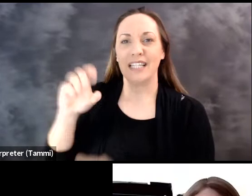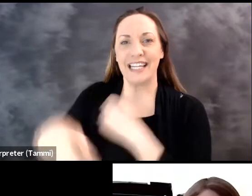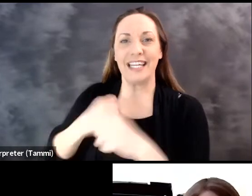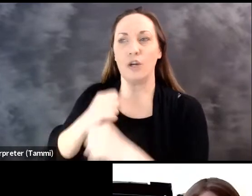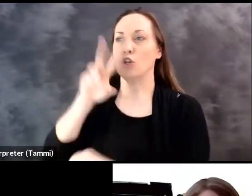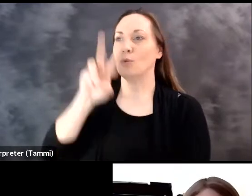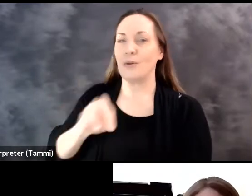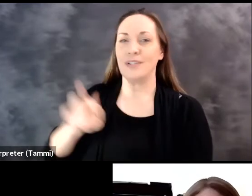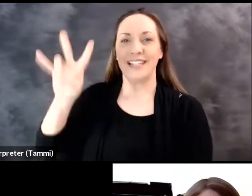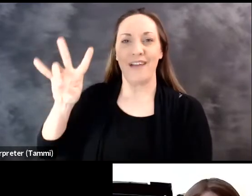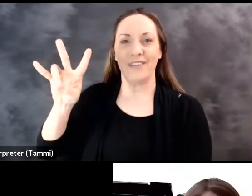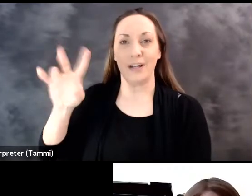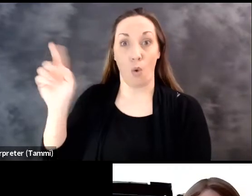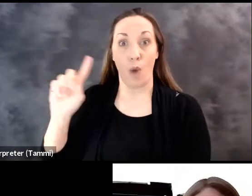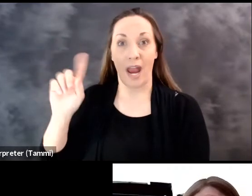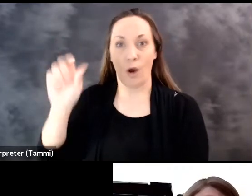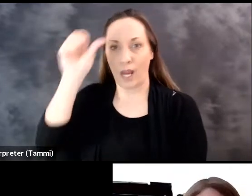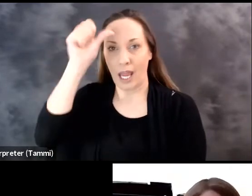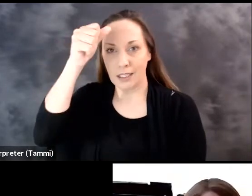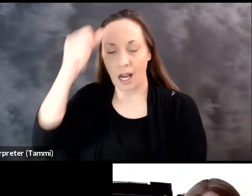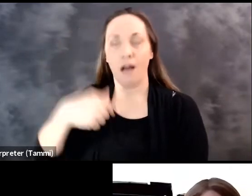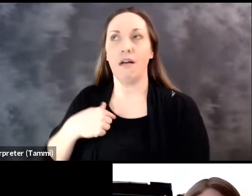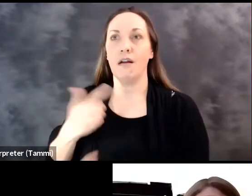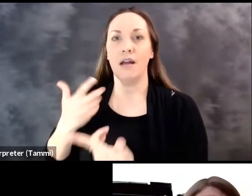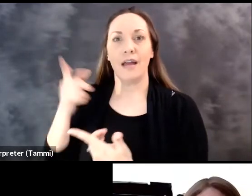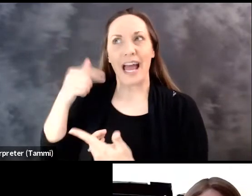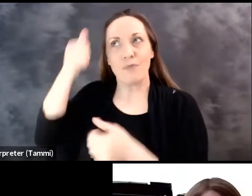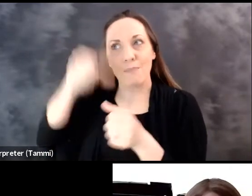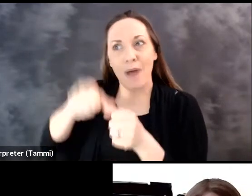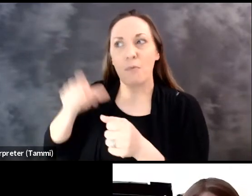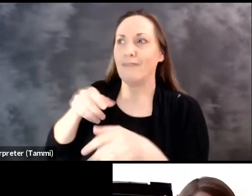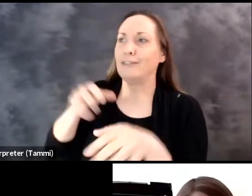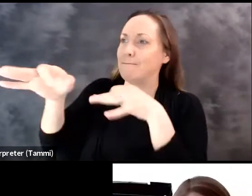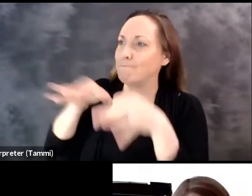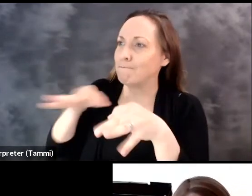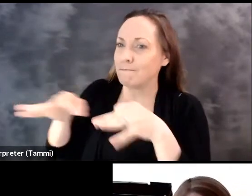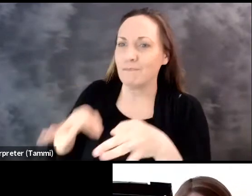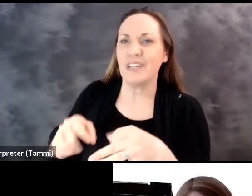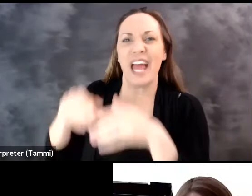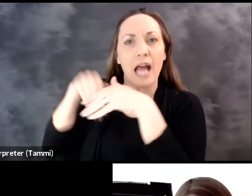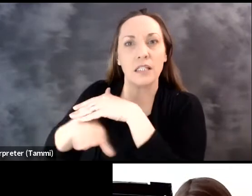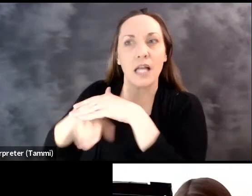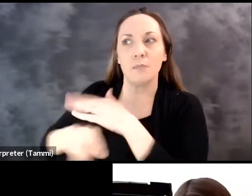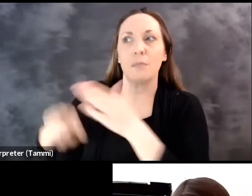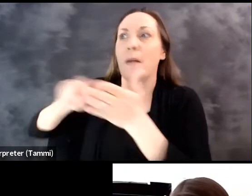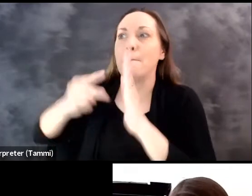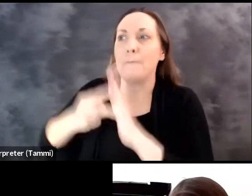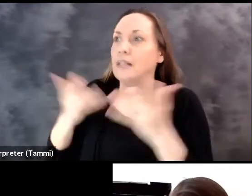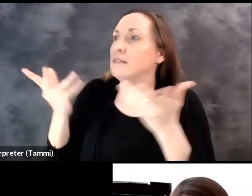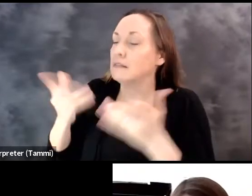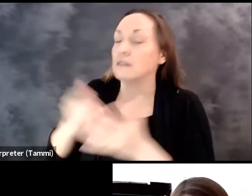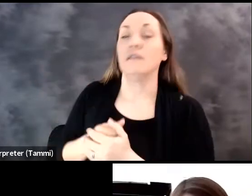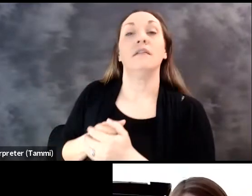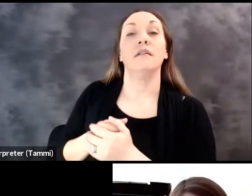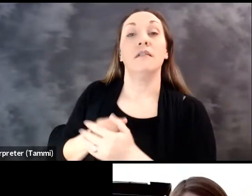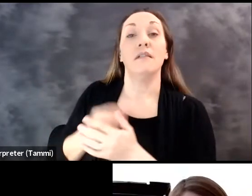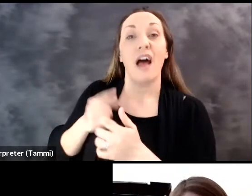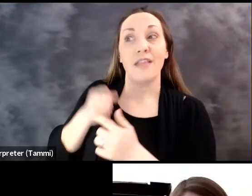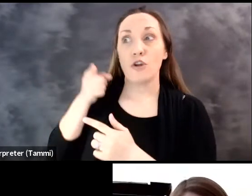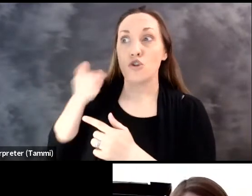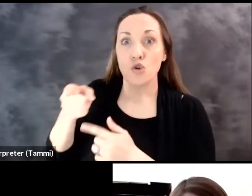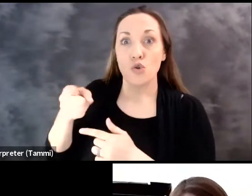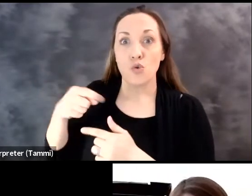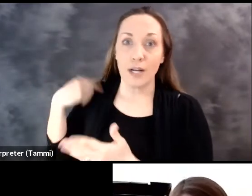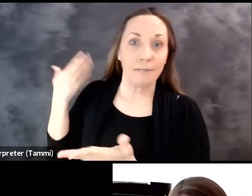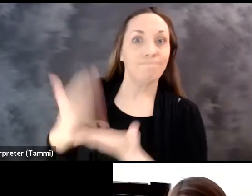that, I had to try and explain to the Microsoft India team what accessibility was. And then once you came on